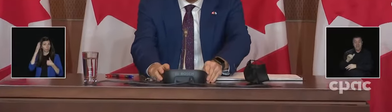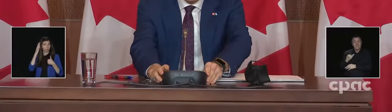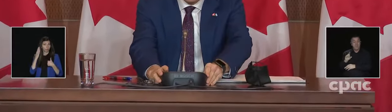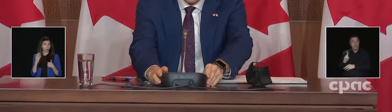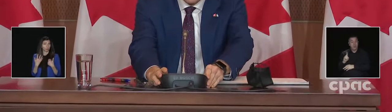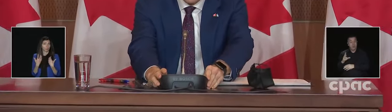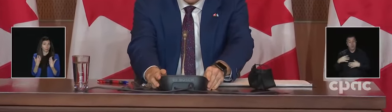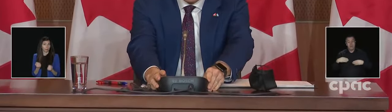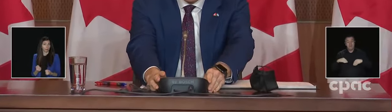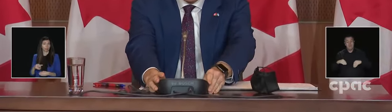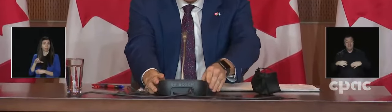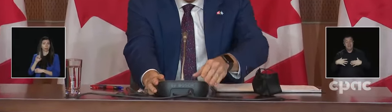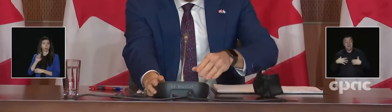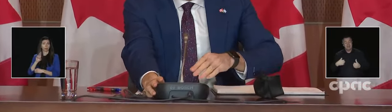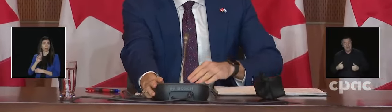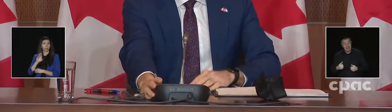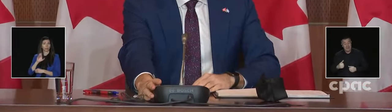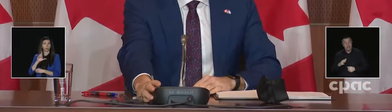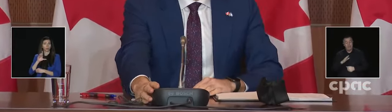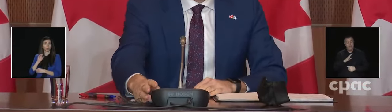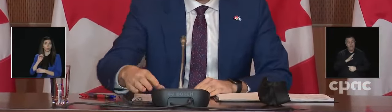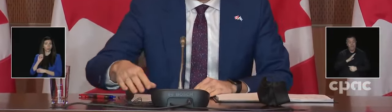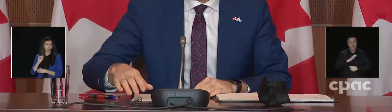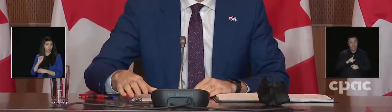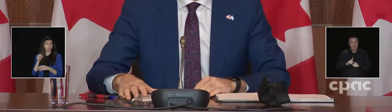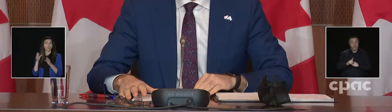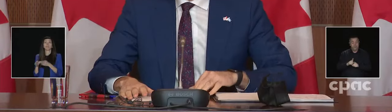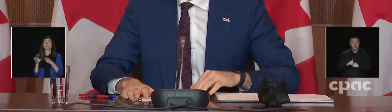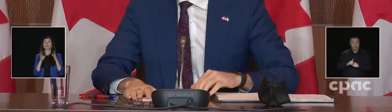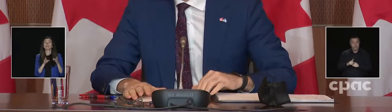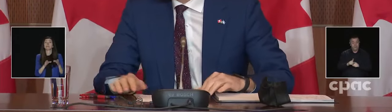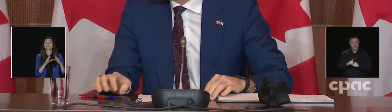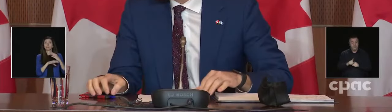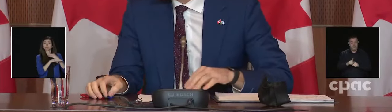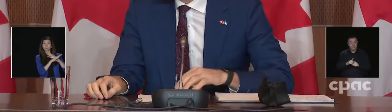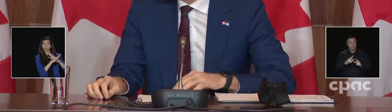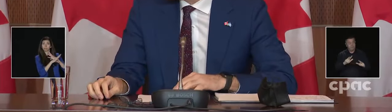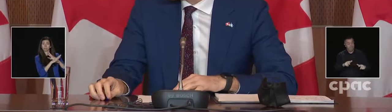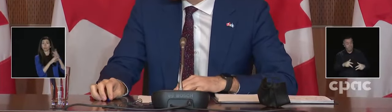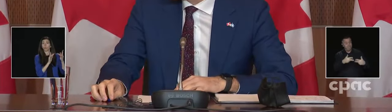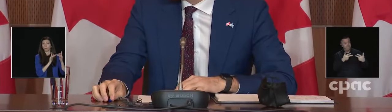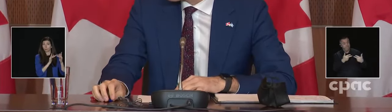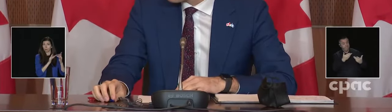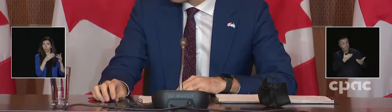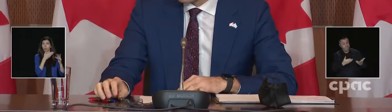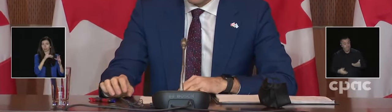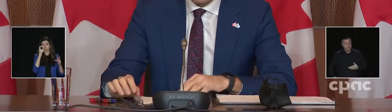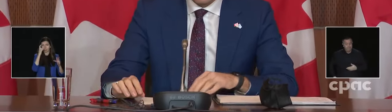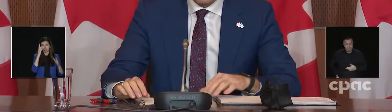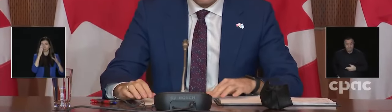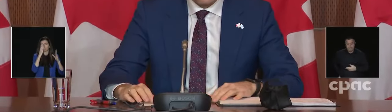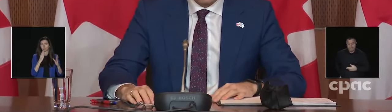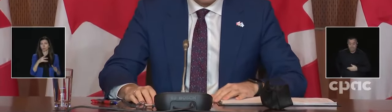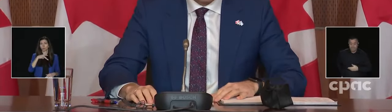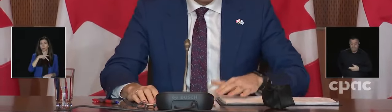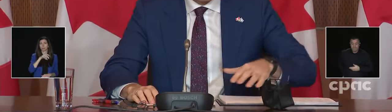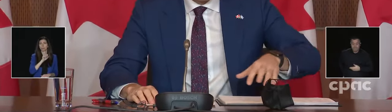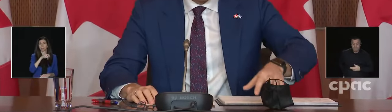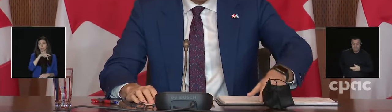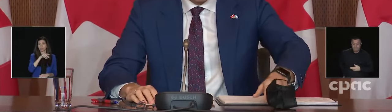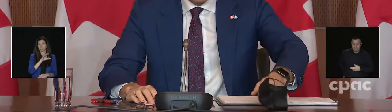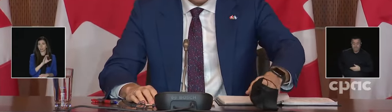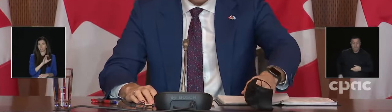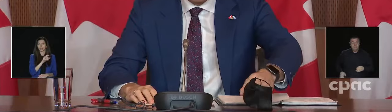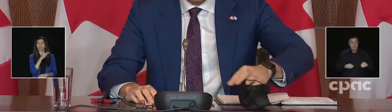the press conference room in Ottawa. And virtually, we are joined by Procurement Minister Filomena Tassi. We'll take opening statements from